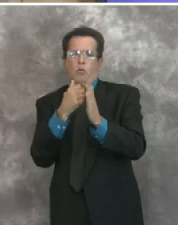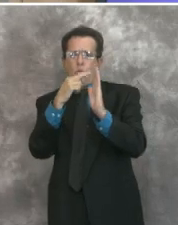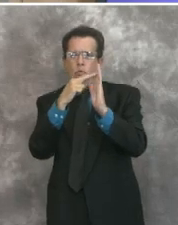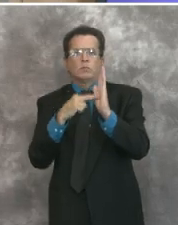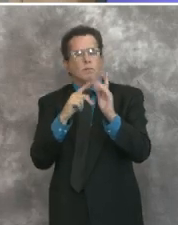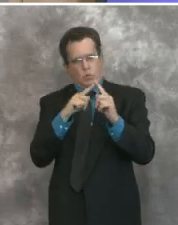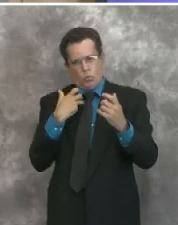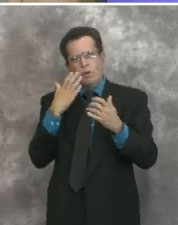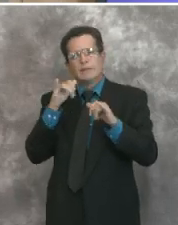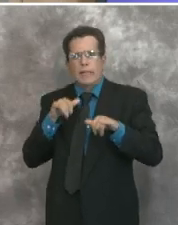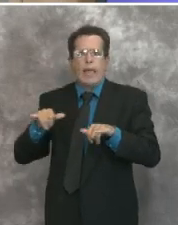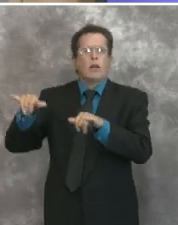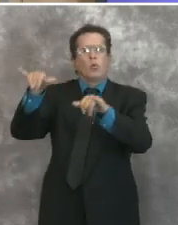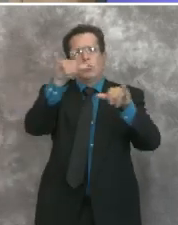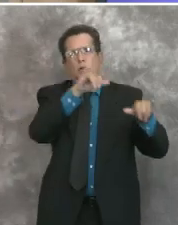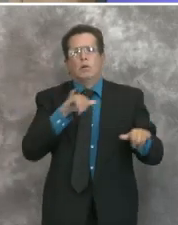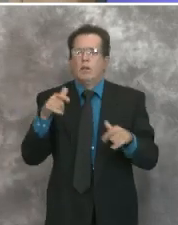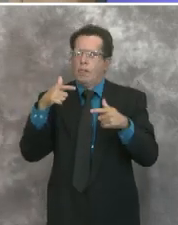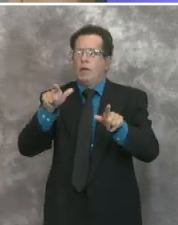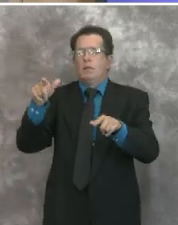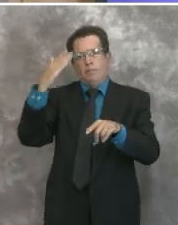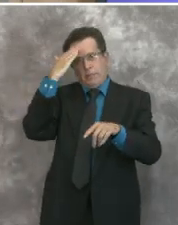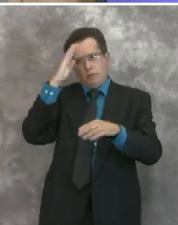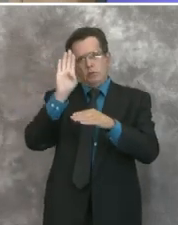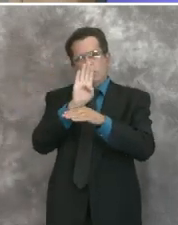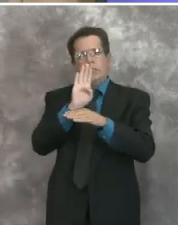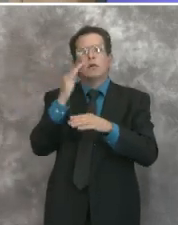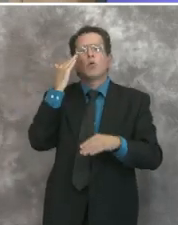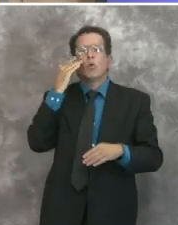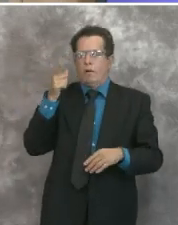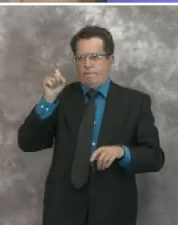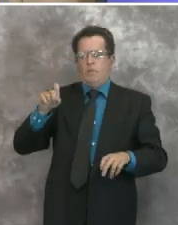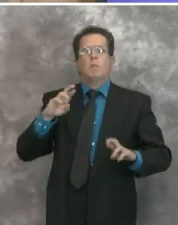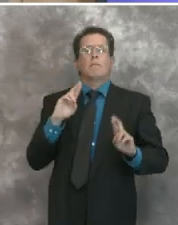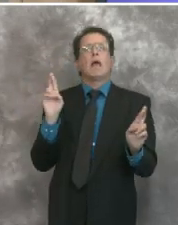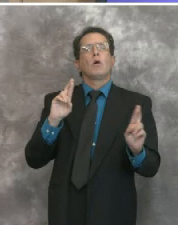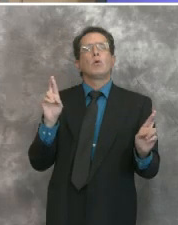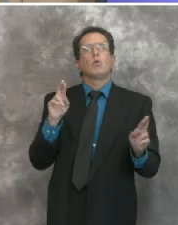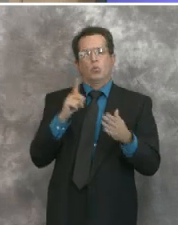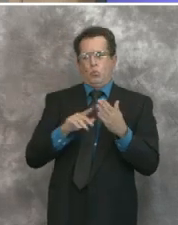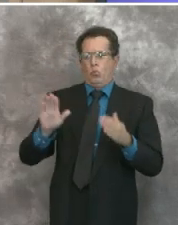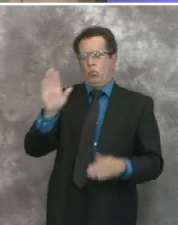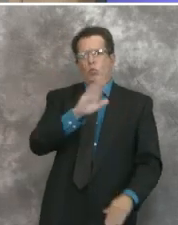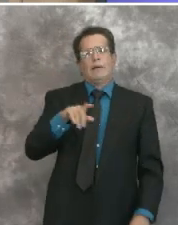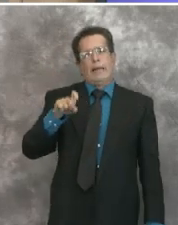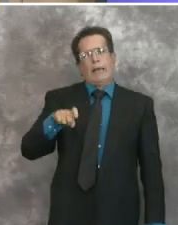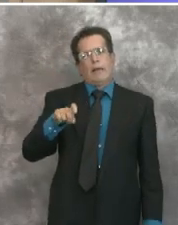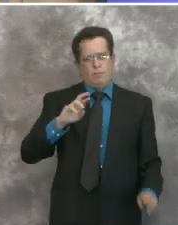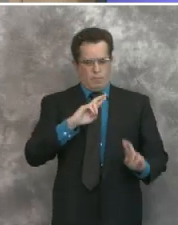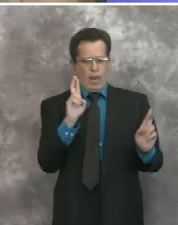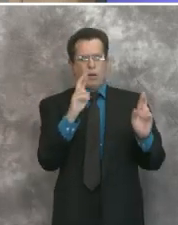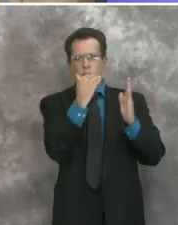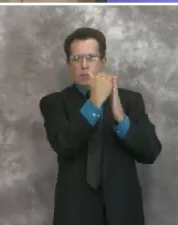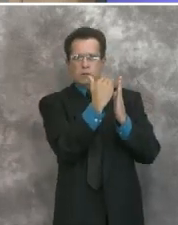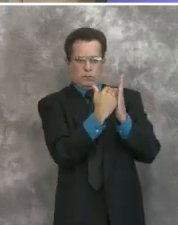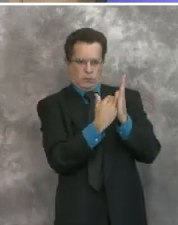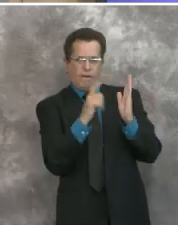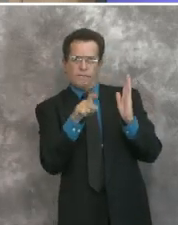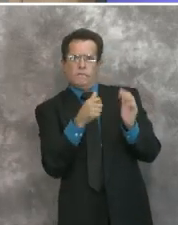standard to let businesses know the types of things that they need to prepare for, the types of things they need to think about, the types of things they need to